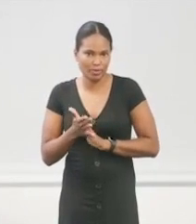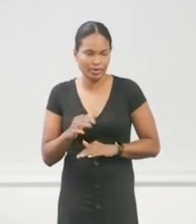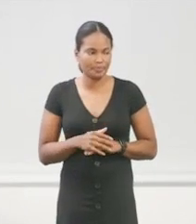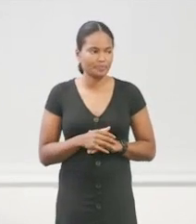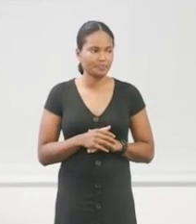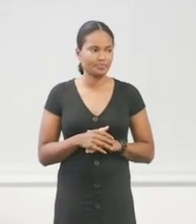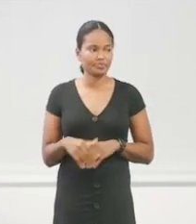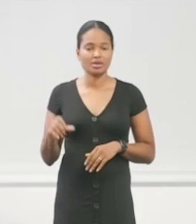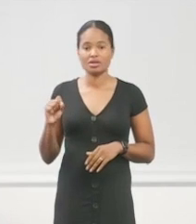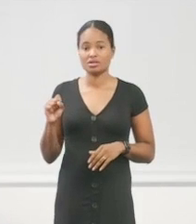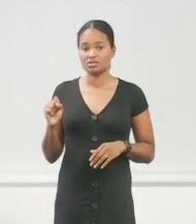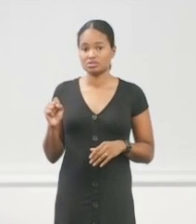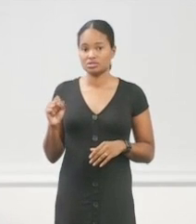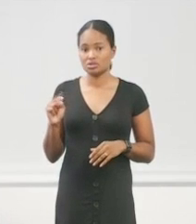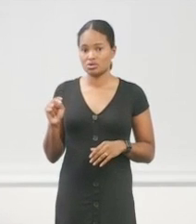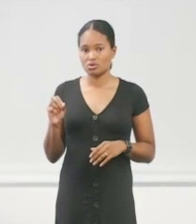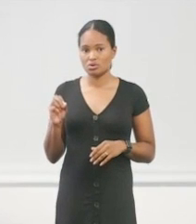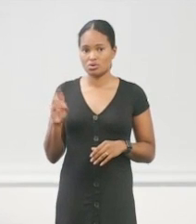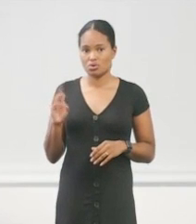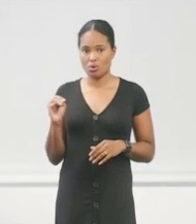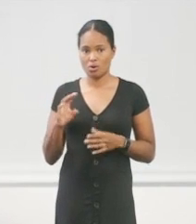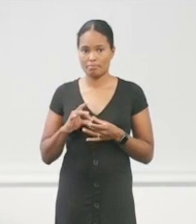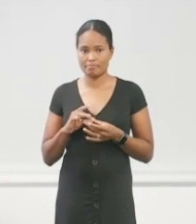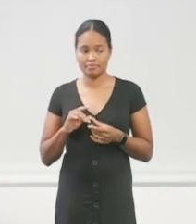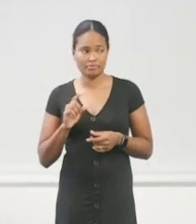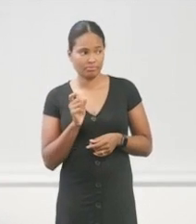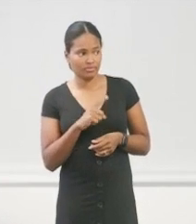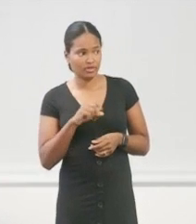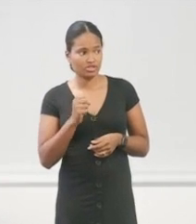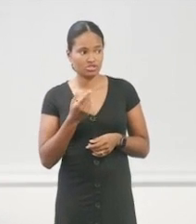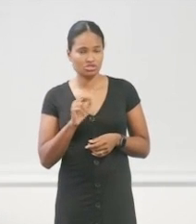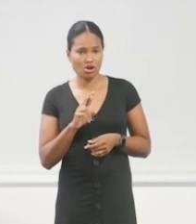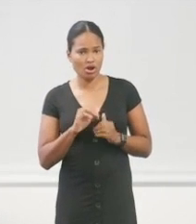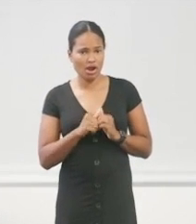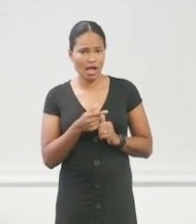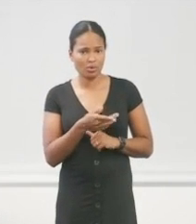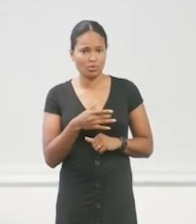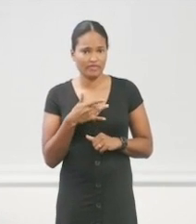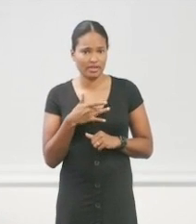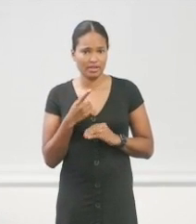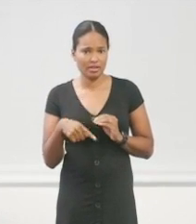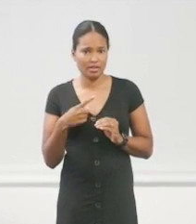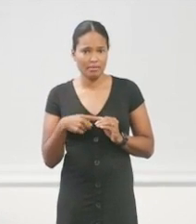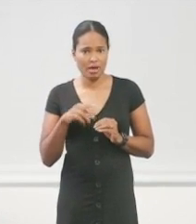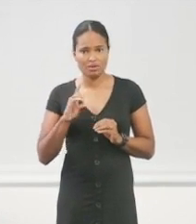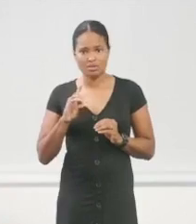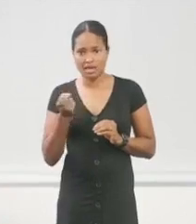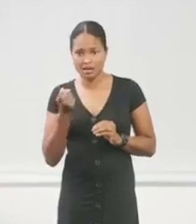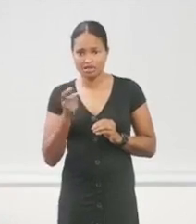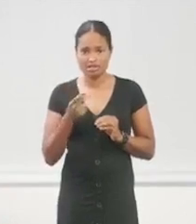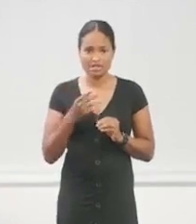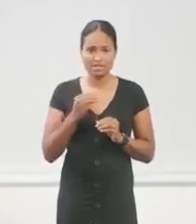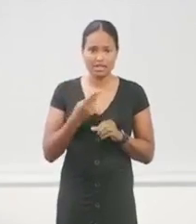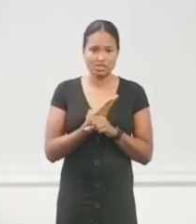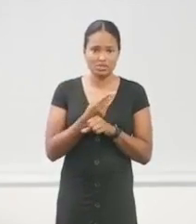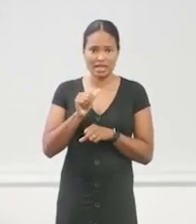do you feel about the implementation of AI in diagnostics or treatment of the individuals we serve? Well, that's a good question. I was just going